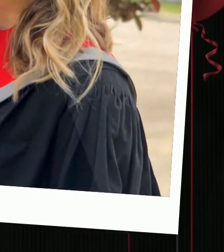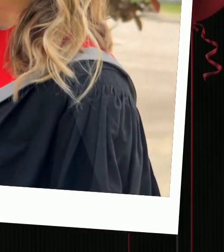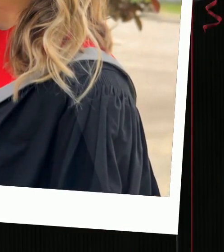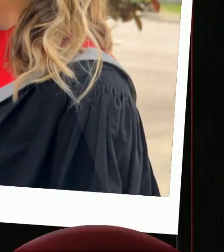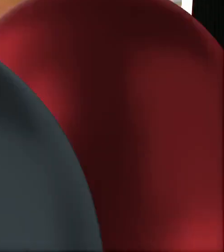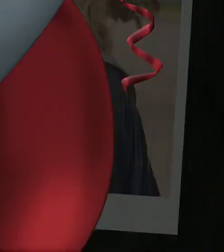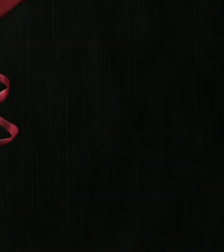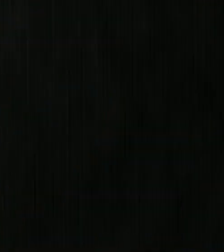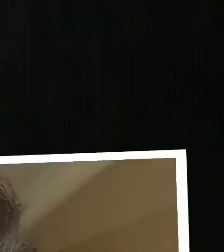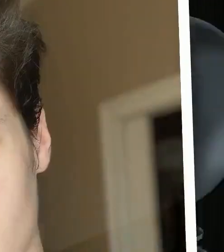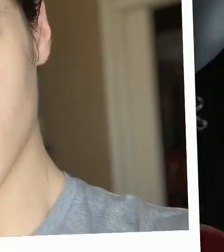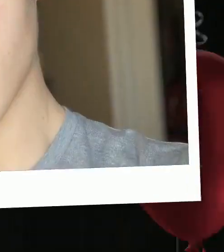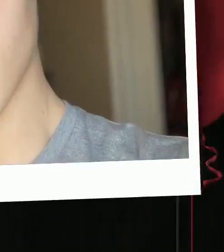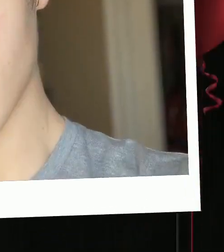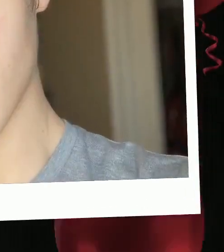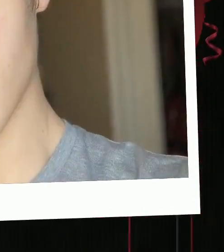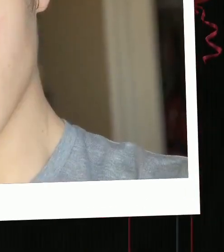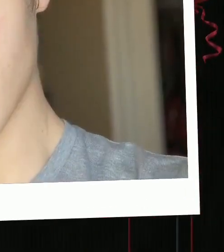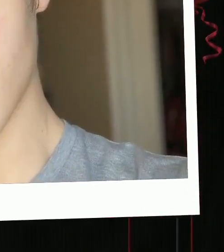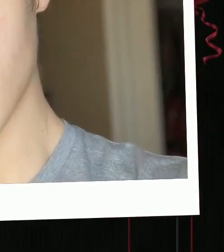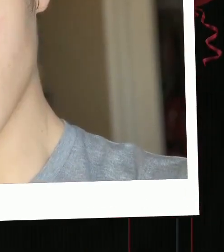laude.